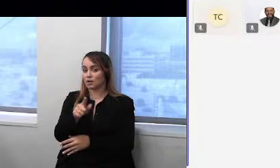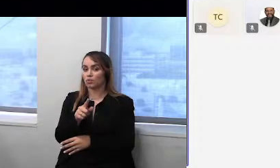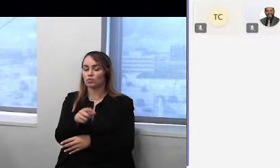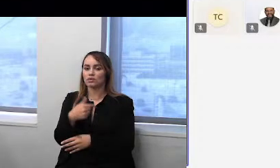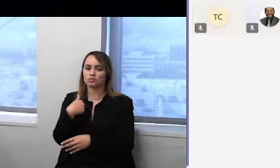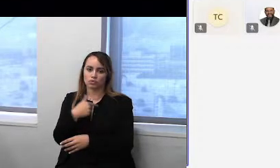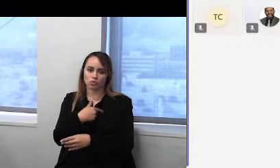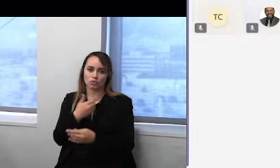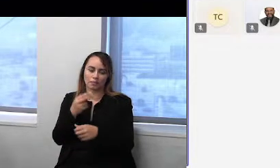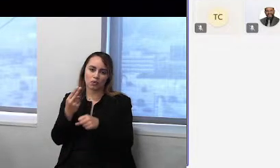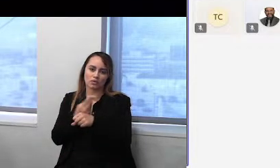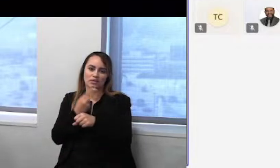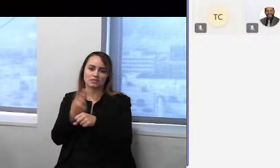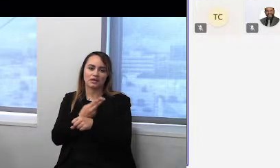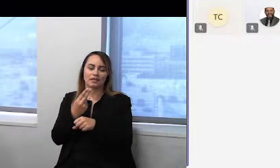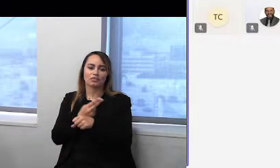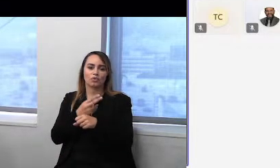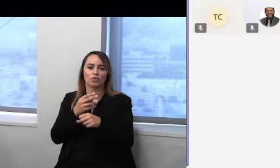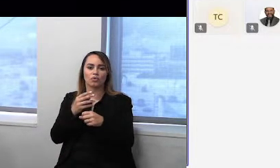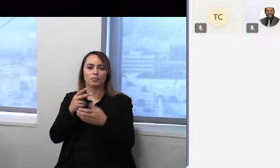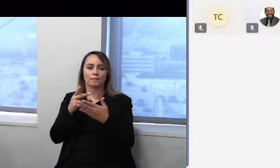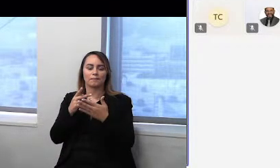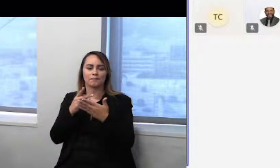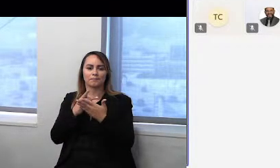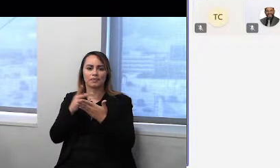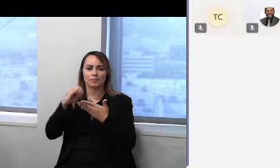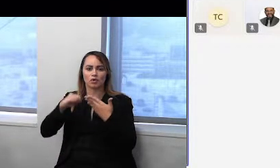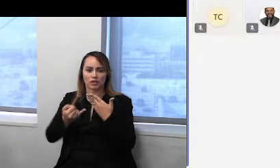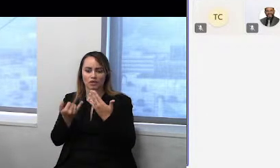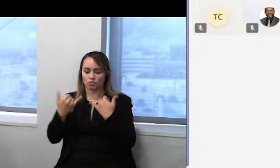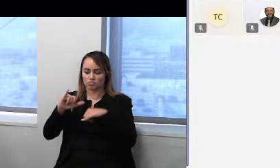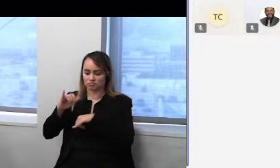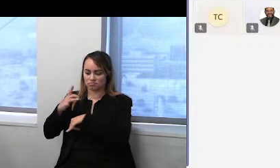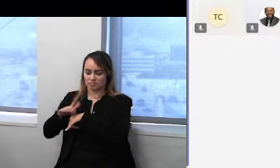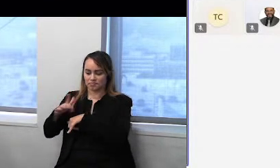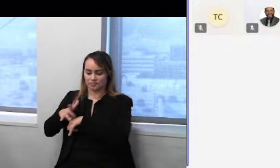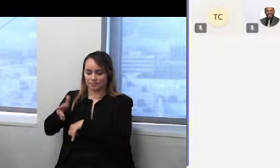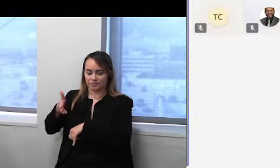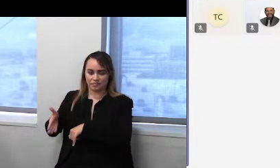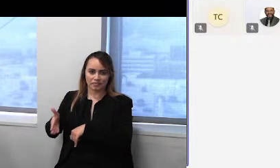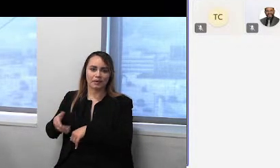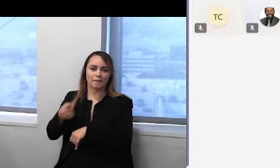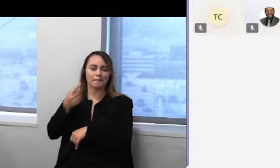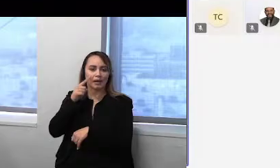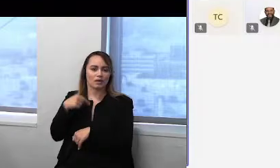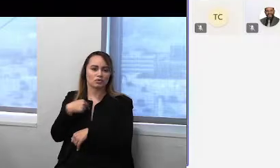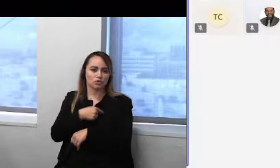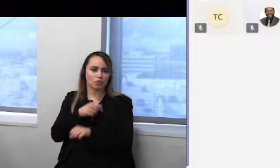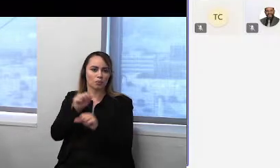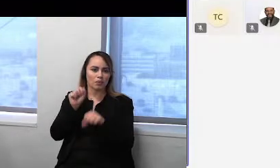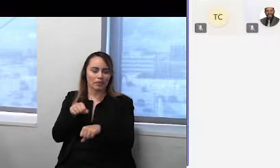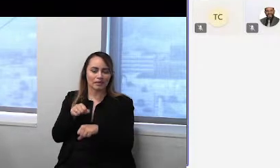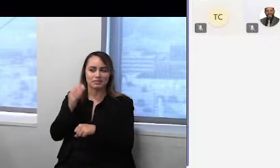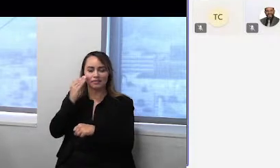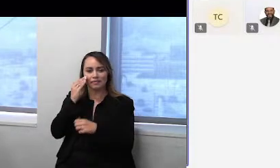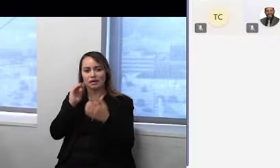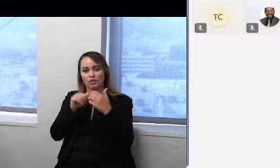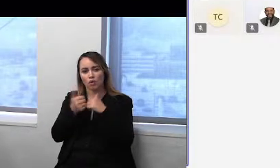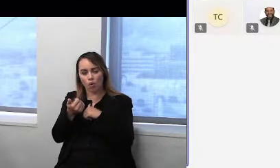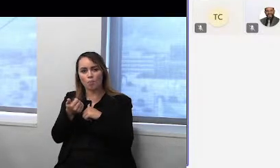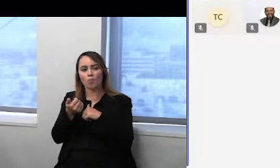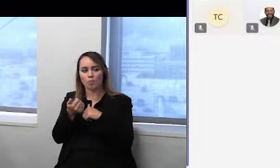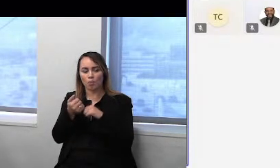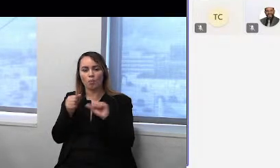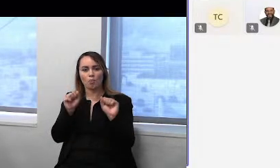exist, or proposals that exist, as a means to determine how that can solve the overall issue. Having a pre-positioning